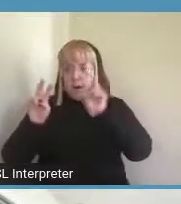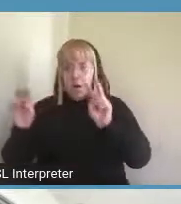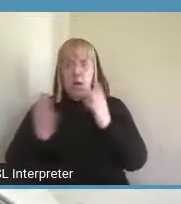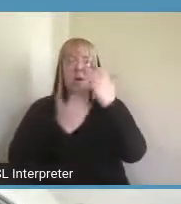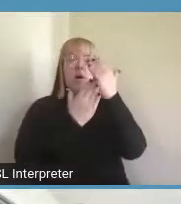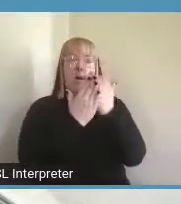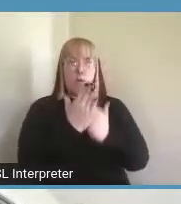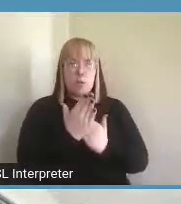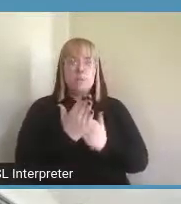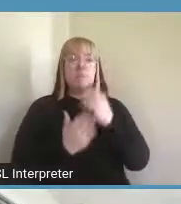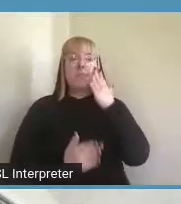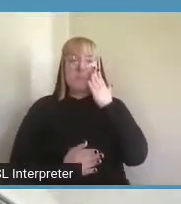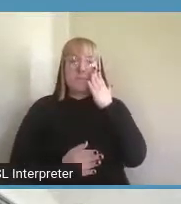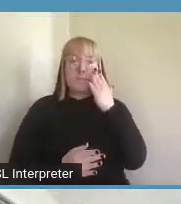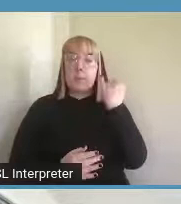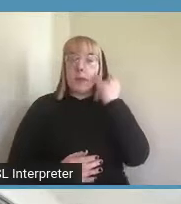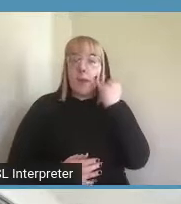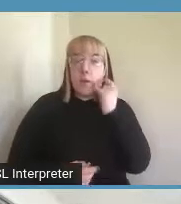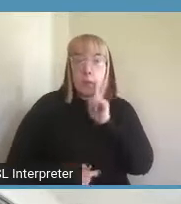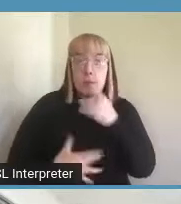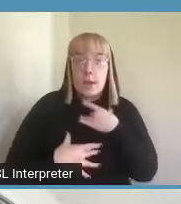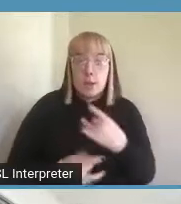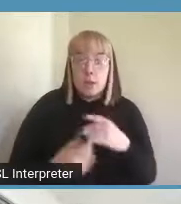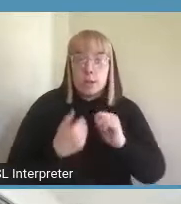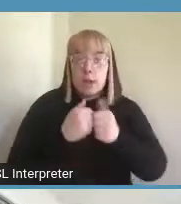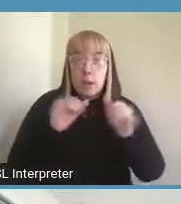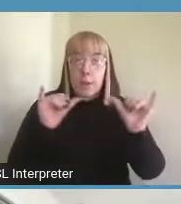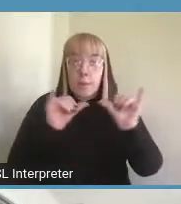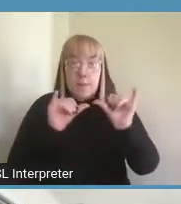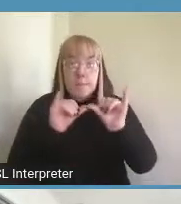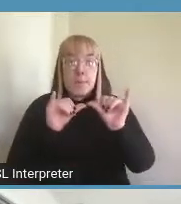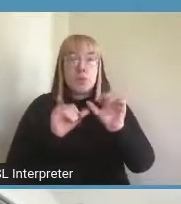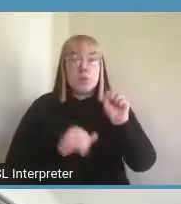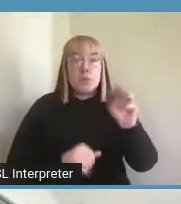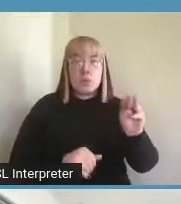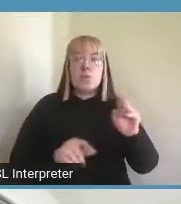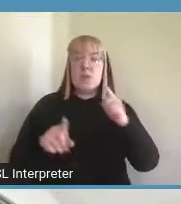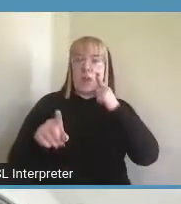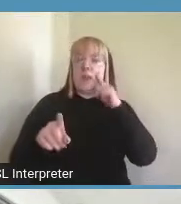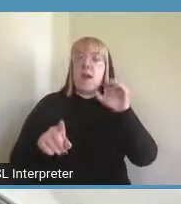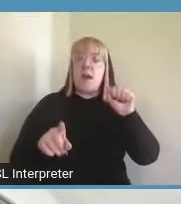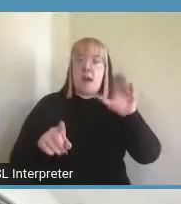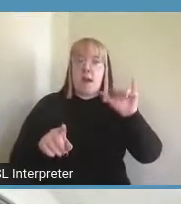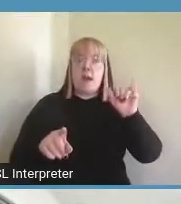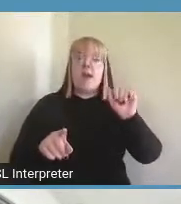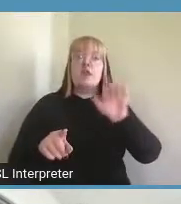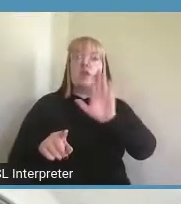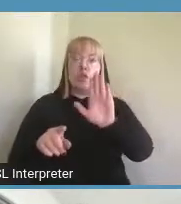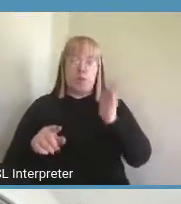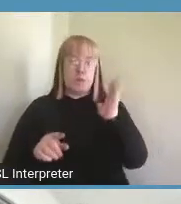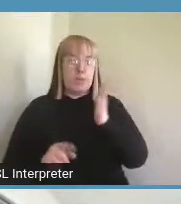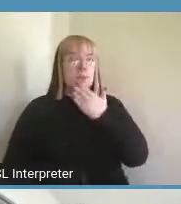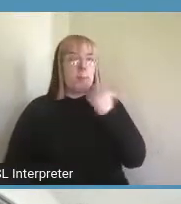you're super interested in how to measure social media, I think that's a great session to take a look at.